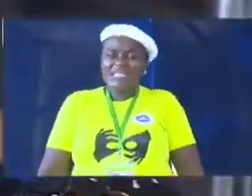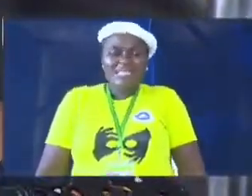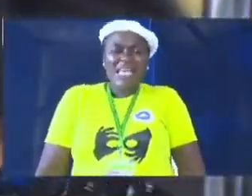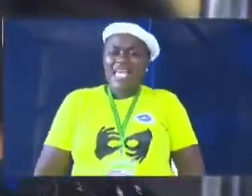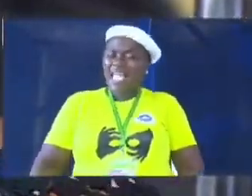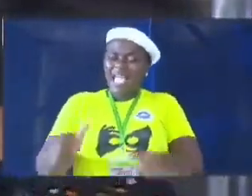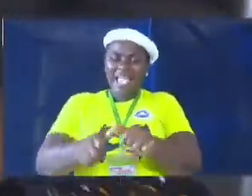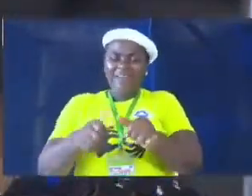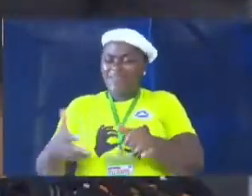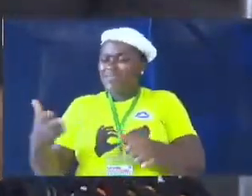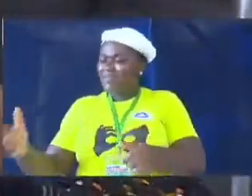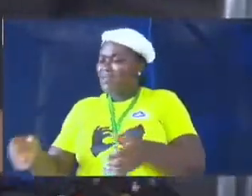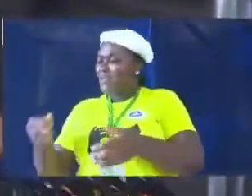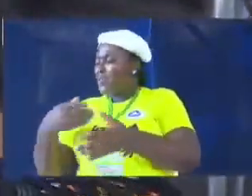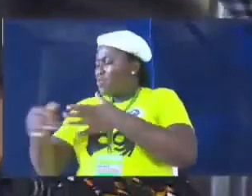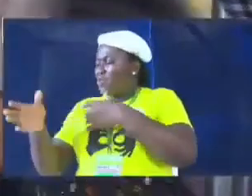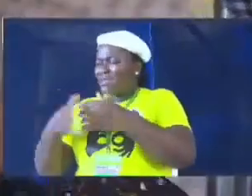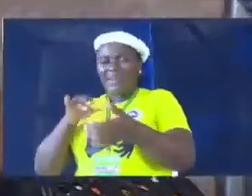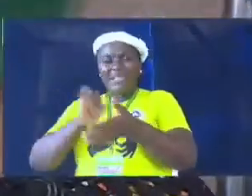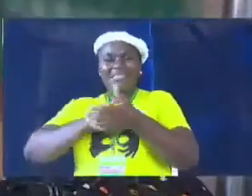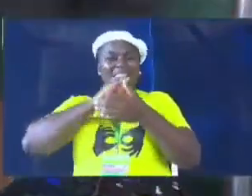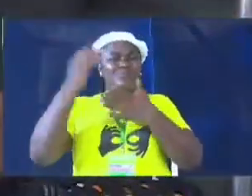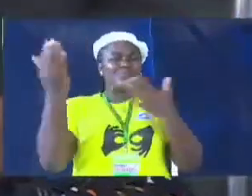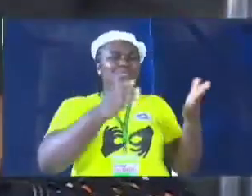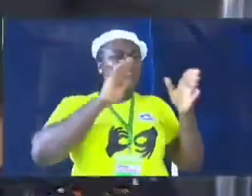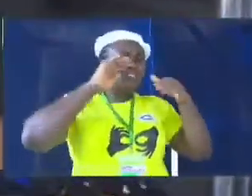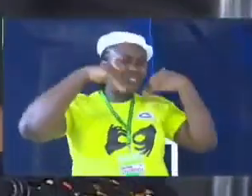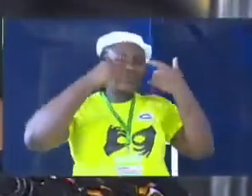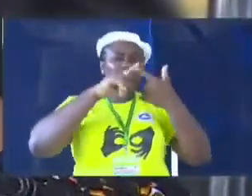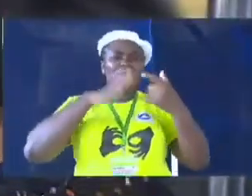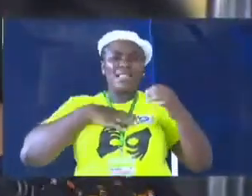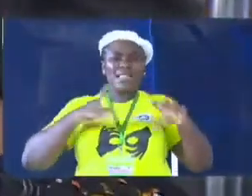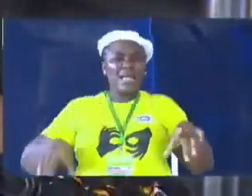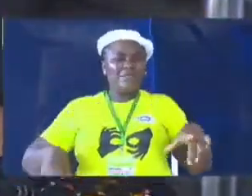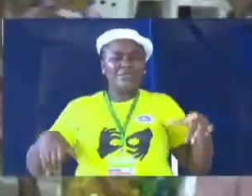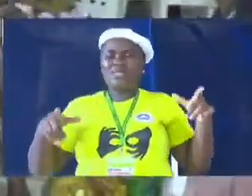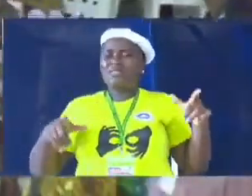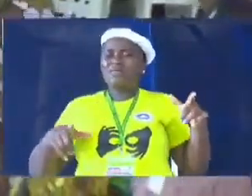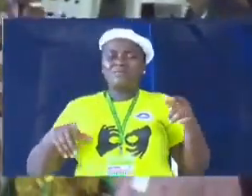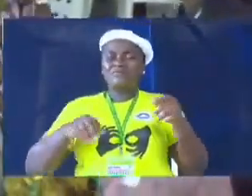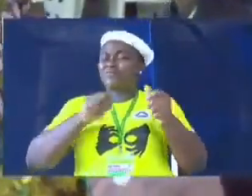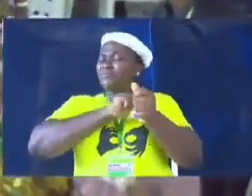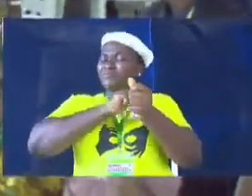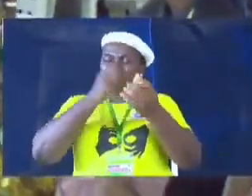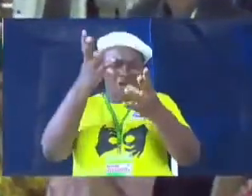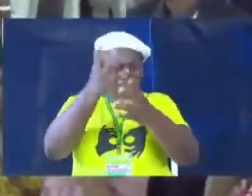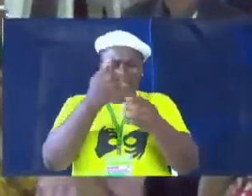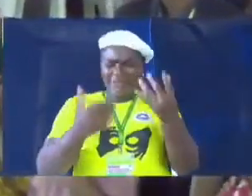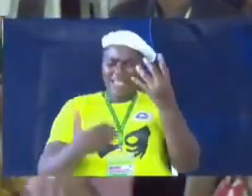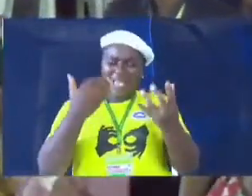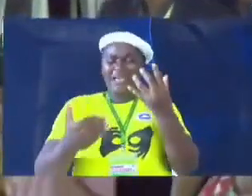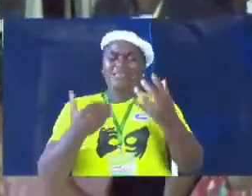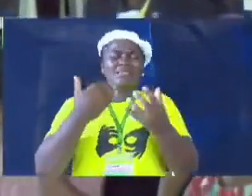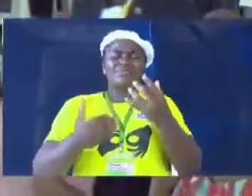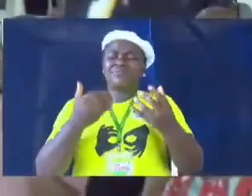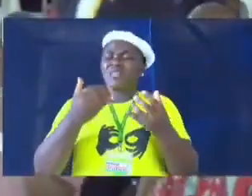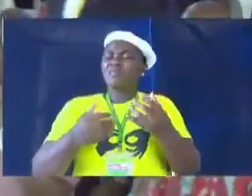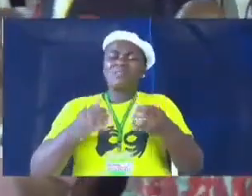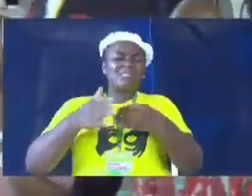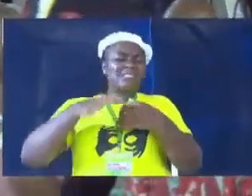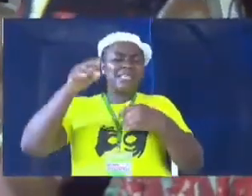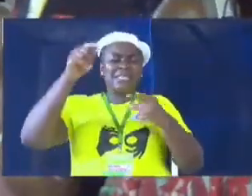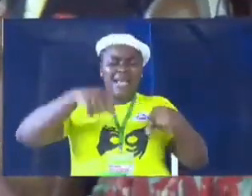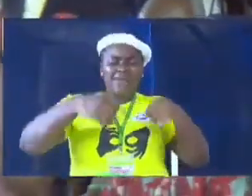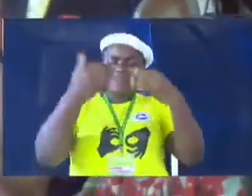Everything, whatever it may be, bringing shame, oh Lord, in my life. Let it catch fire tonight. Send down your fire